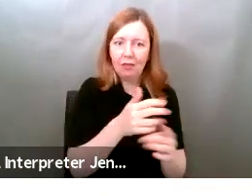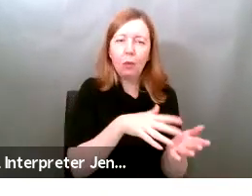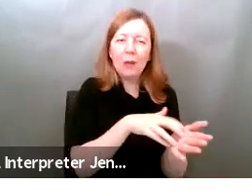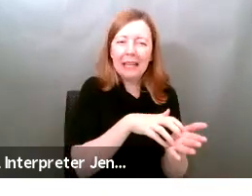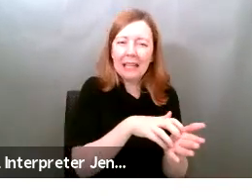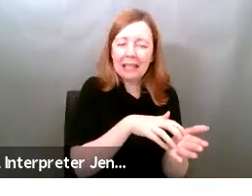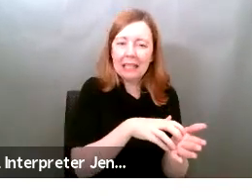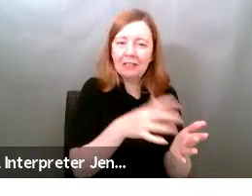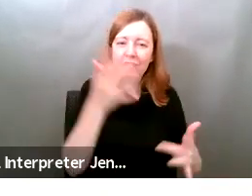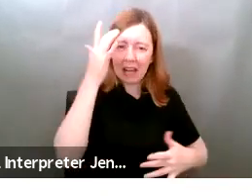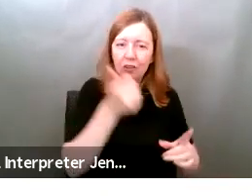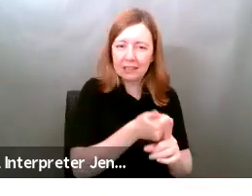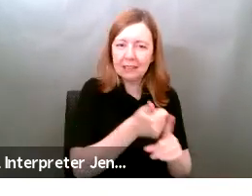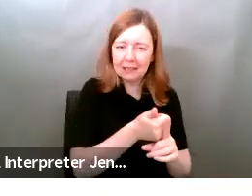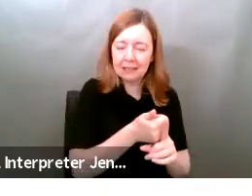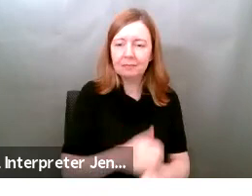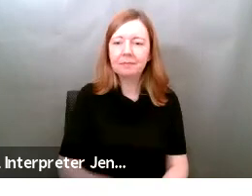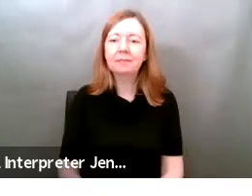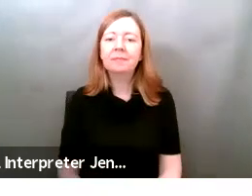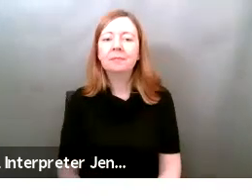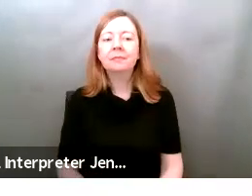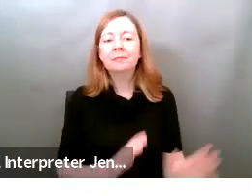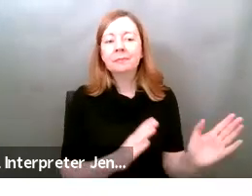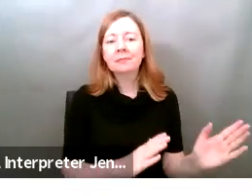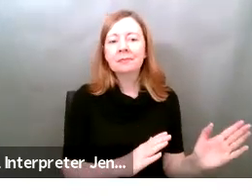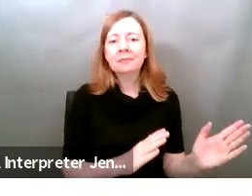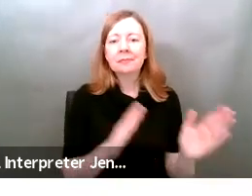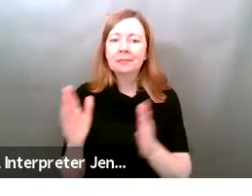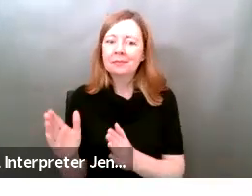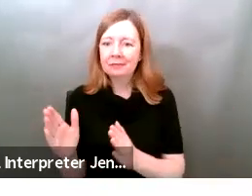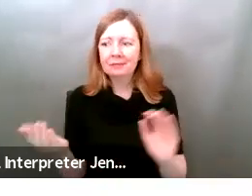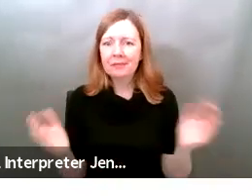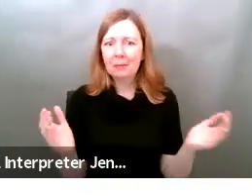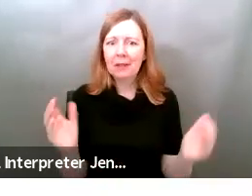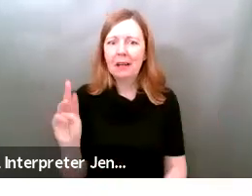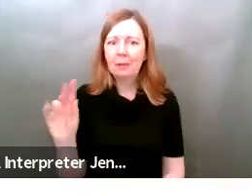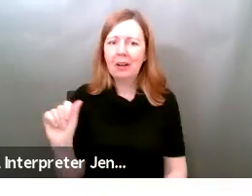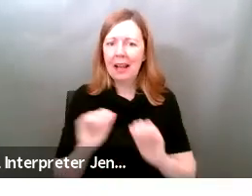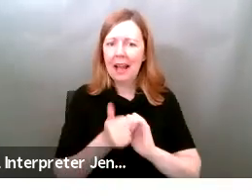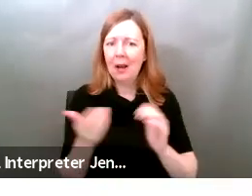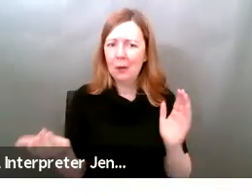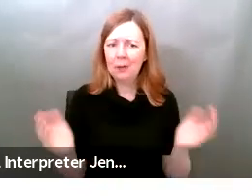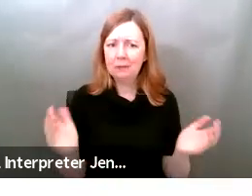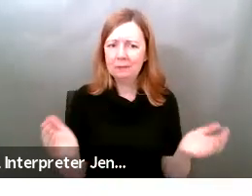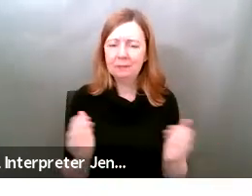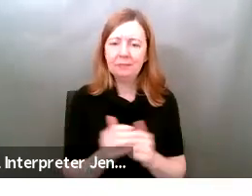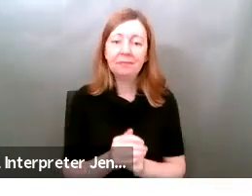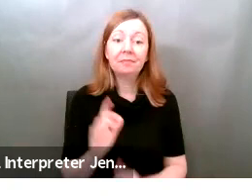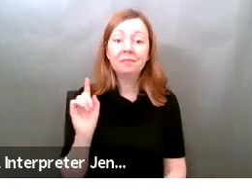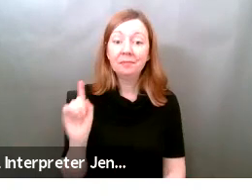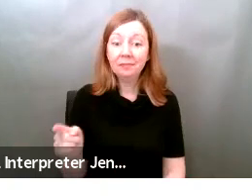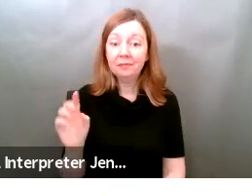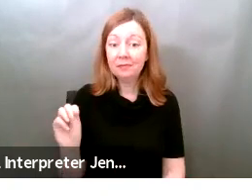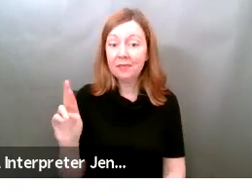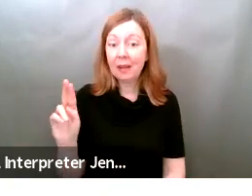virus vaccines. So how does this compare to an mRNA vaccine? Well, in an mRNA